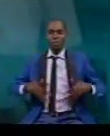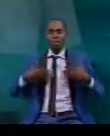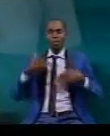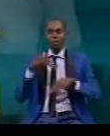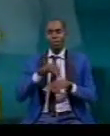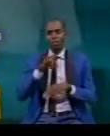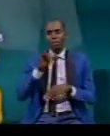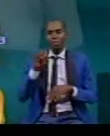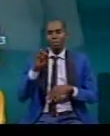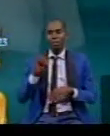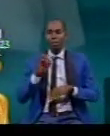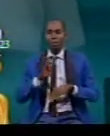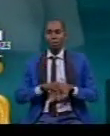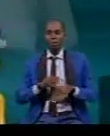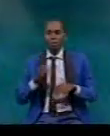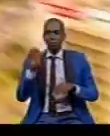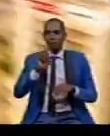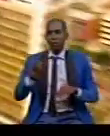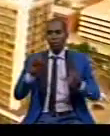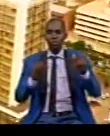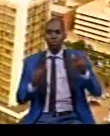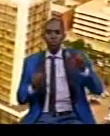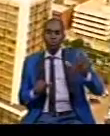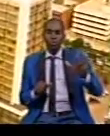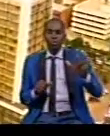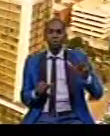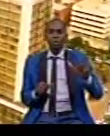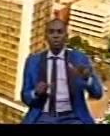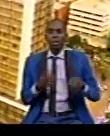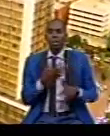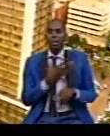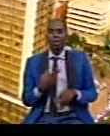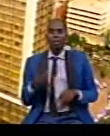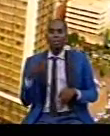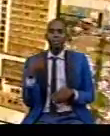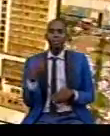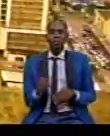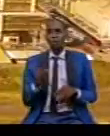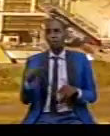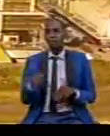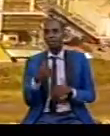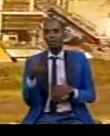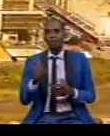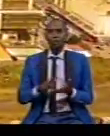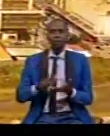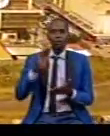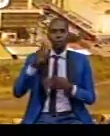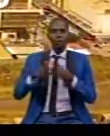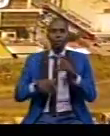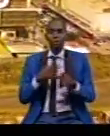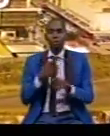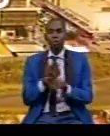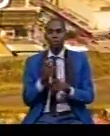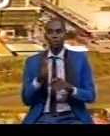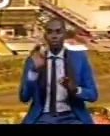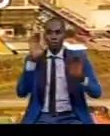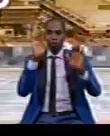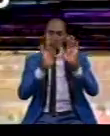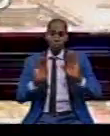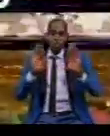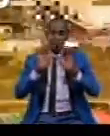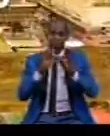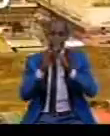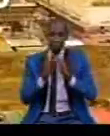name. Look at Mark chapter 9. I'm reading from verse 21. Mark